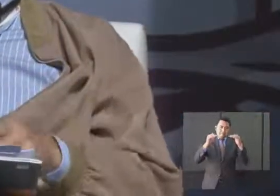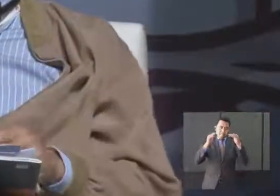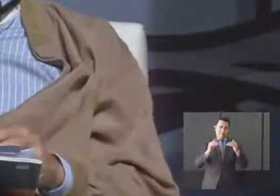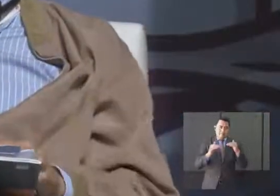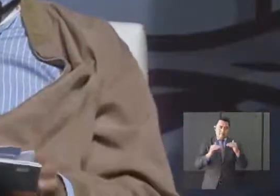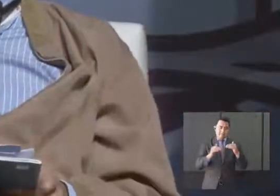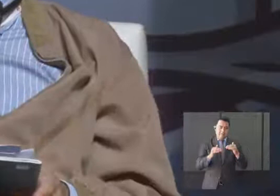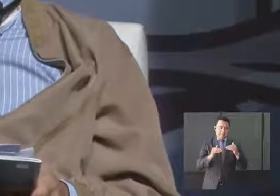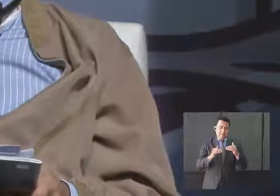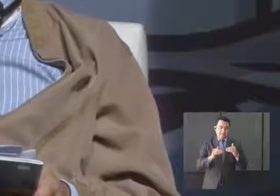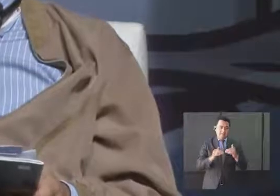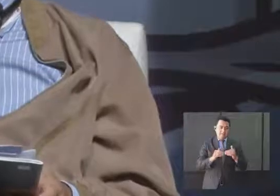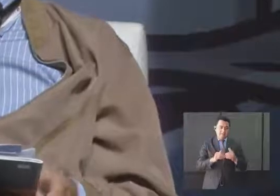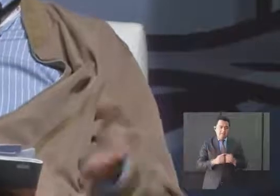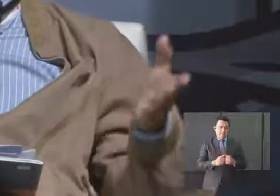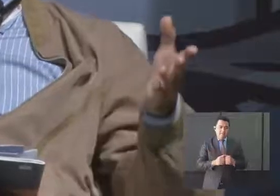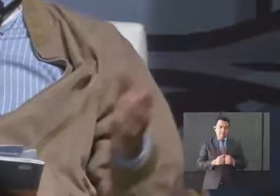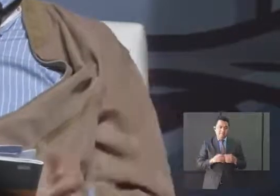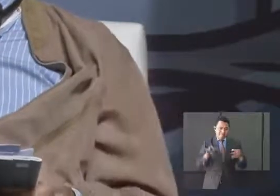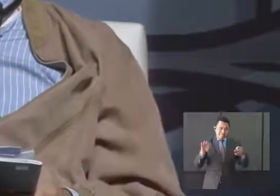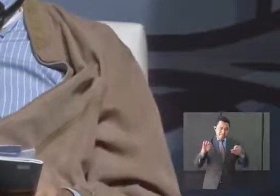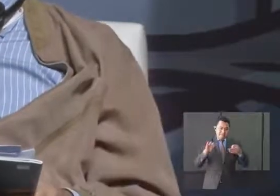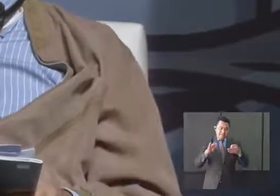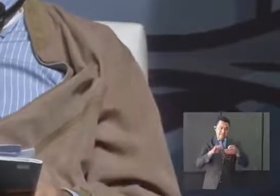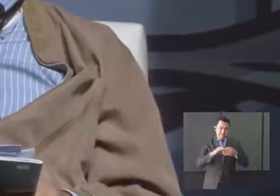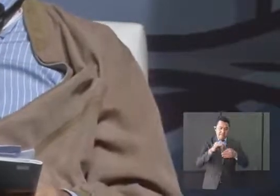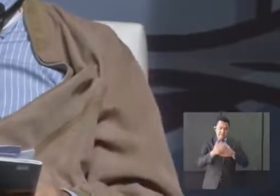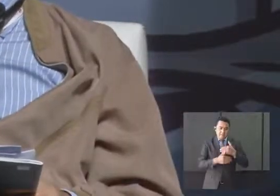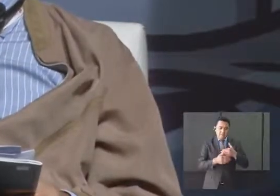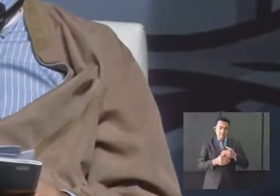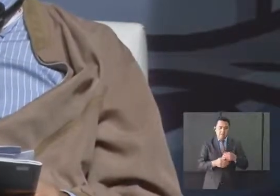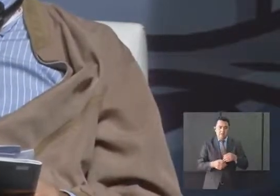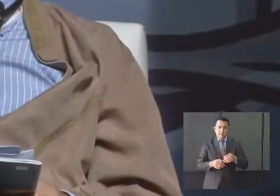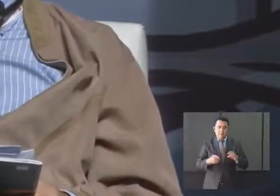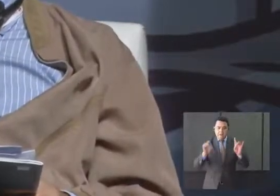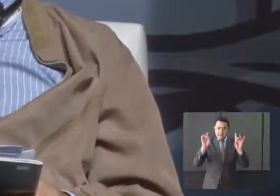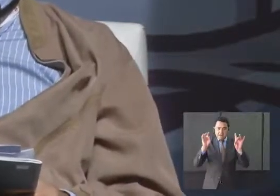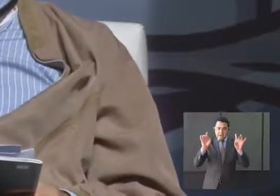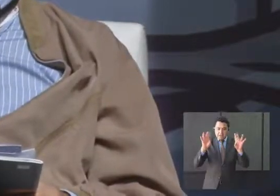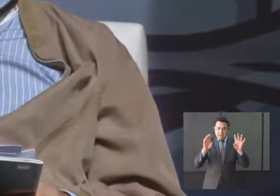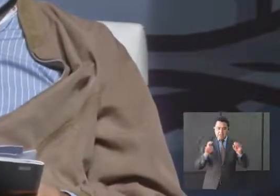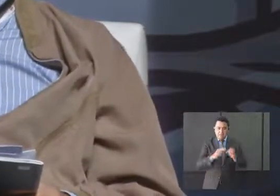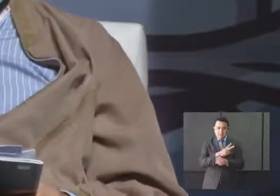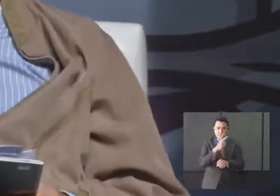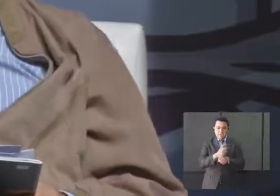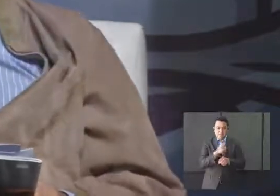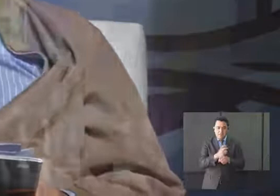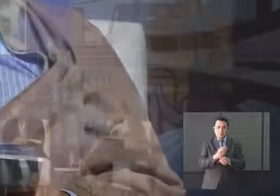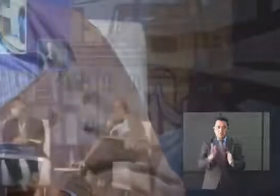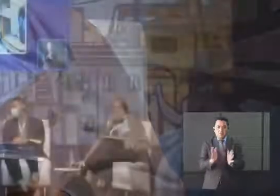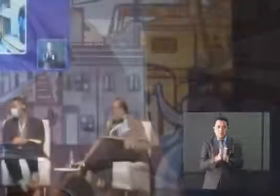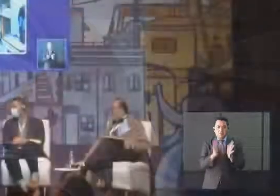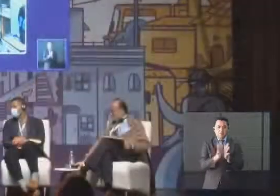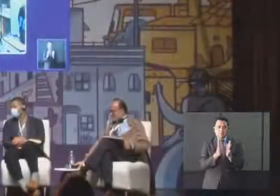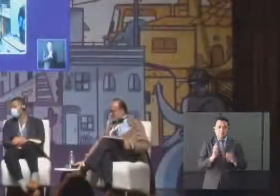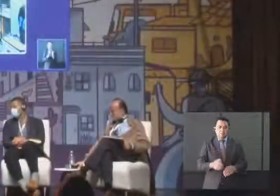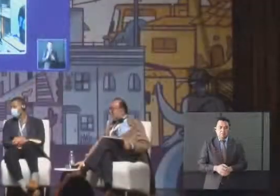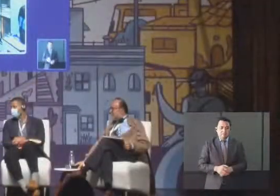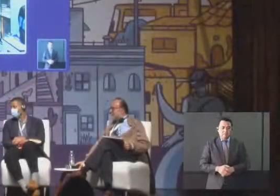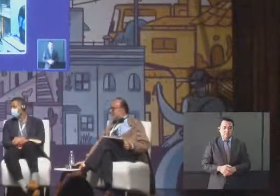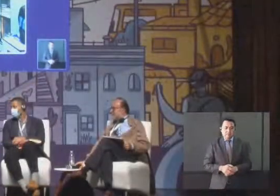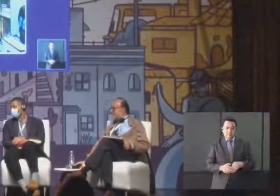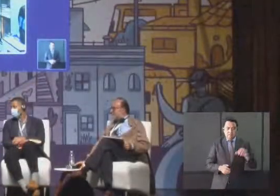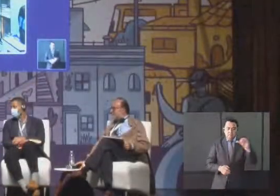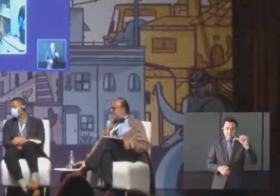ado, and almost as the final speaker, Angel, you have your second turn. You have the floor now,